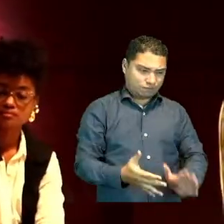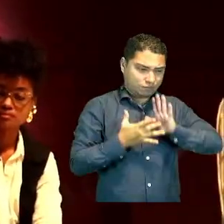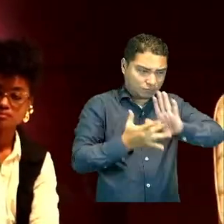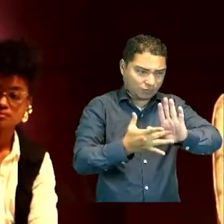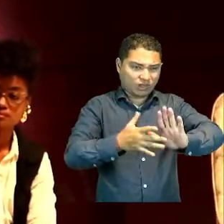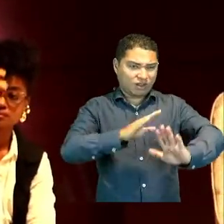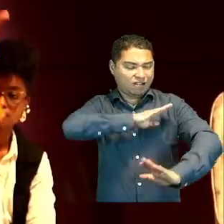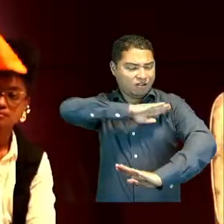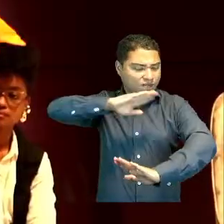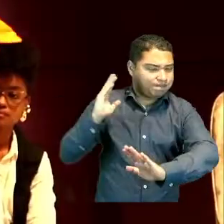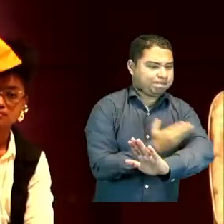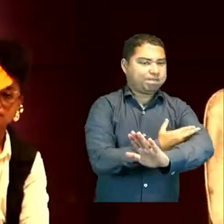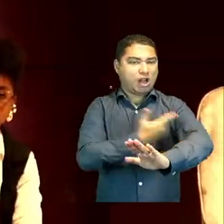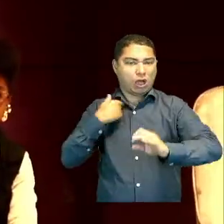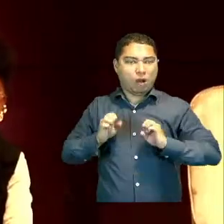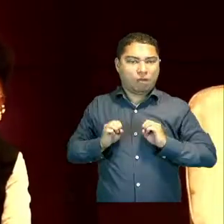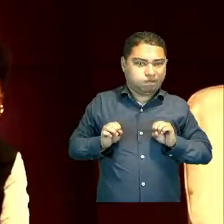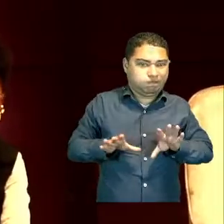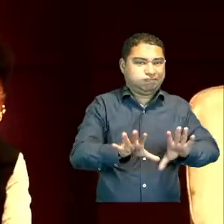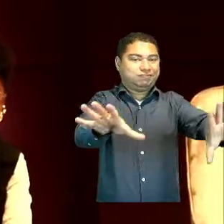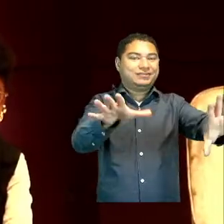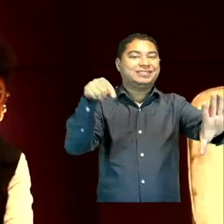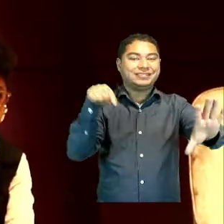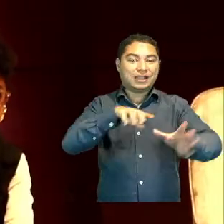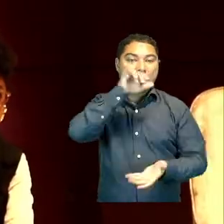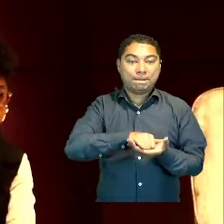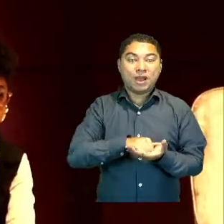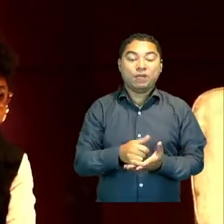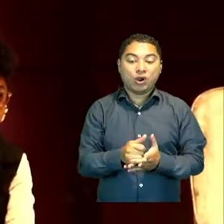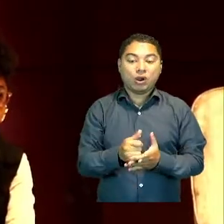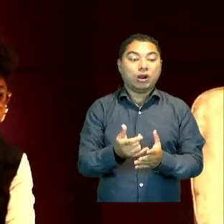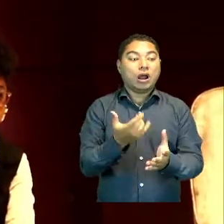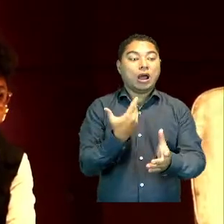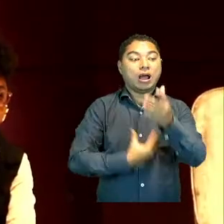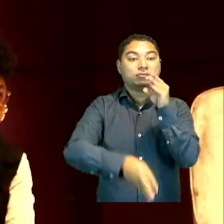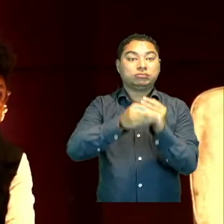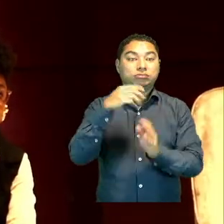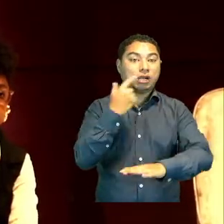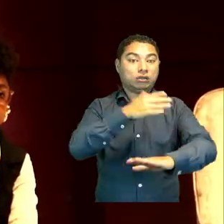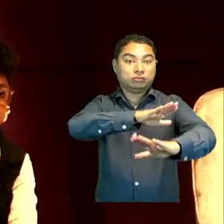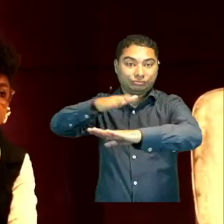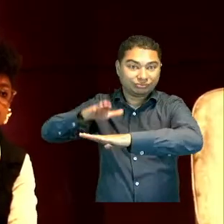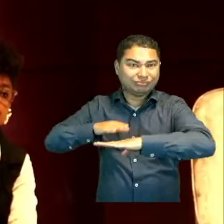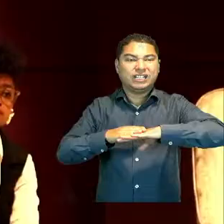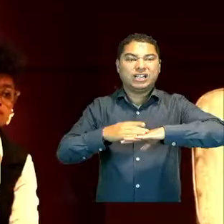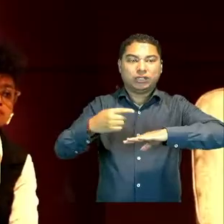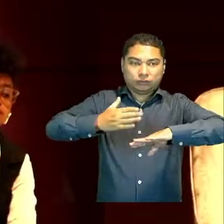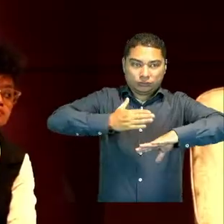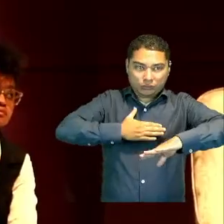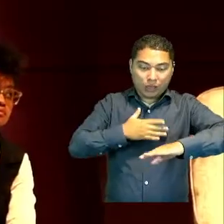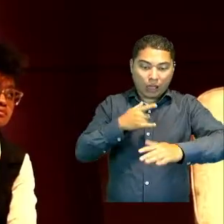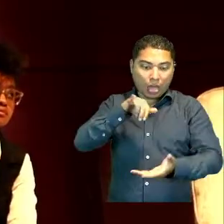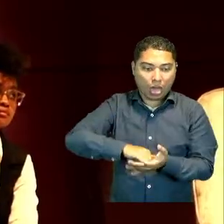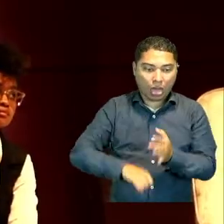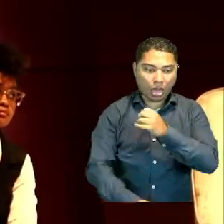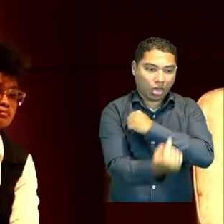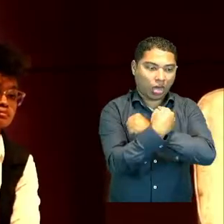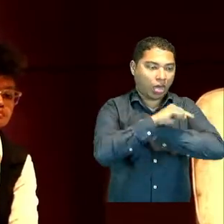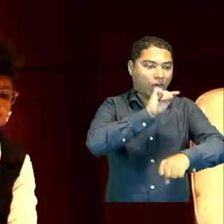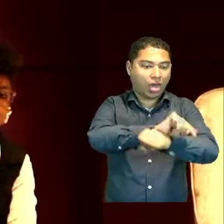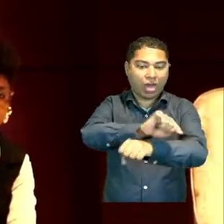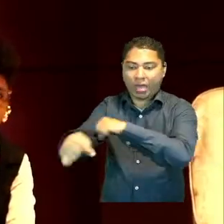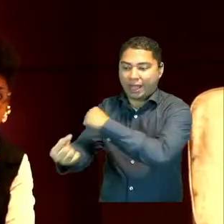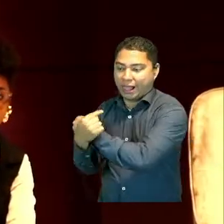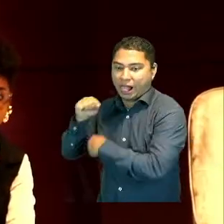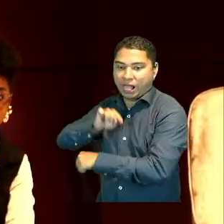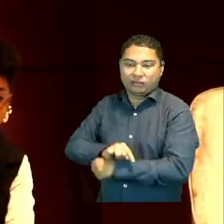of strength, of light, of power, because this is what we are, and we shouldn't be ashamed because we've been criticizing ourselves so